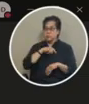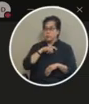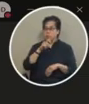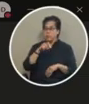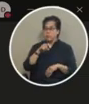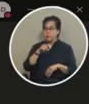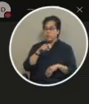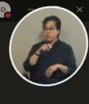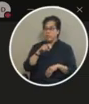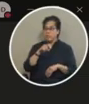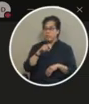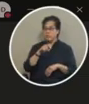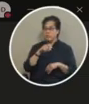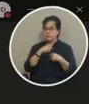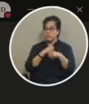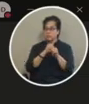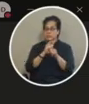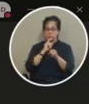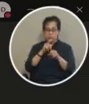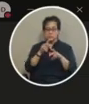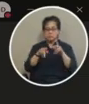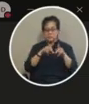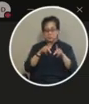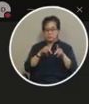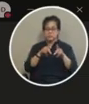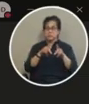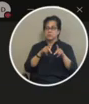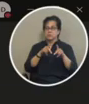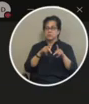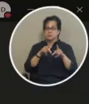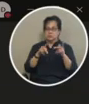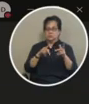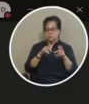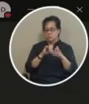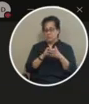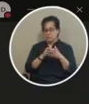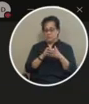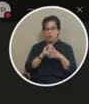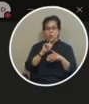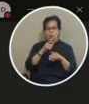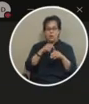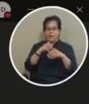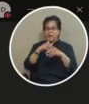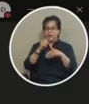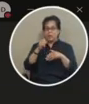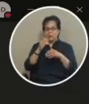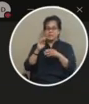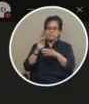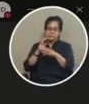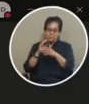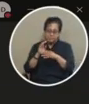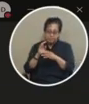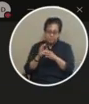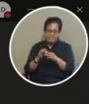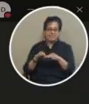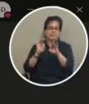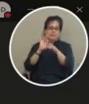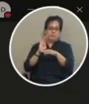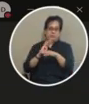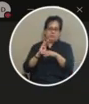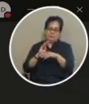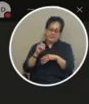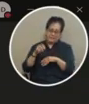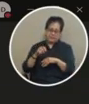to make sure that people are staying, that people that they're only going out for essential businesses or for